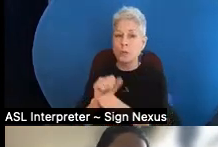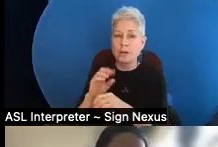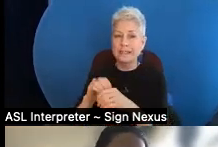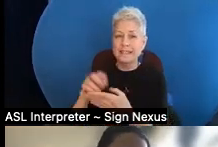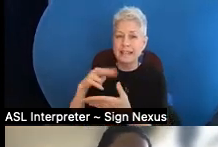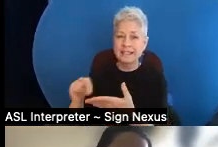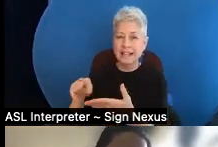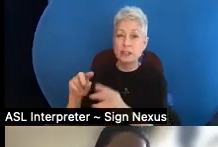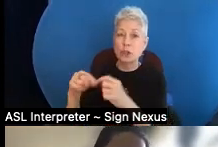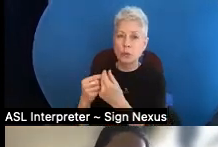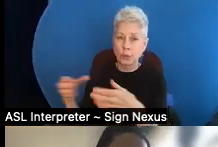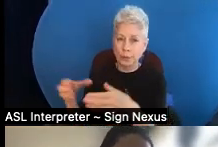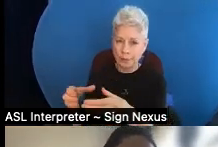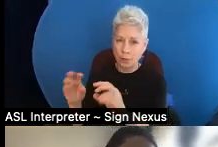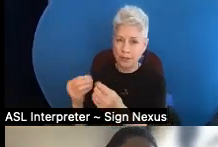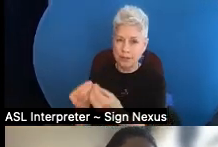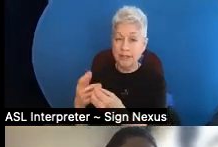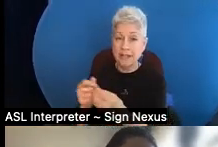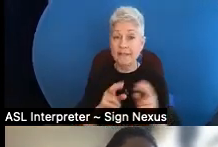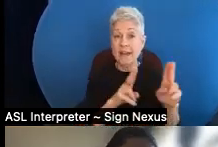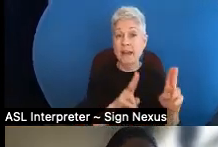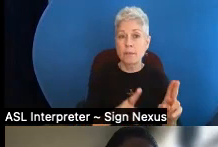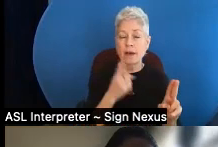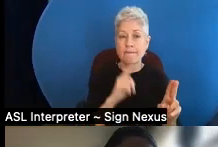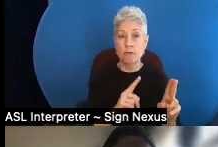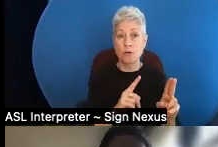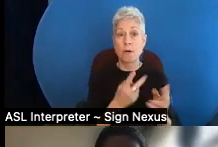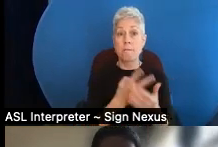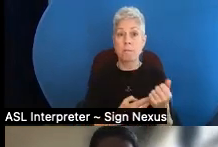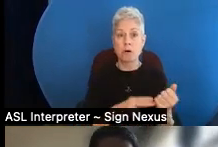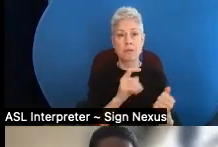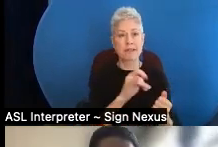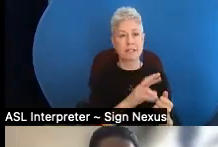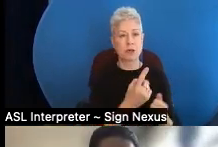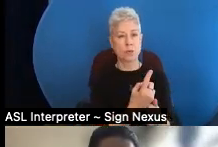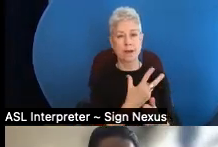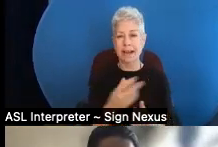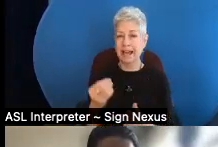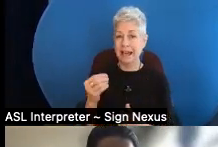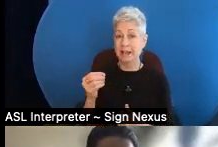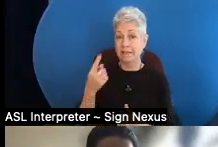organization, can they apply for both tier 1 for themselves and tier 2 for the organization?